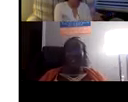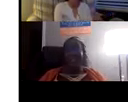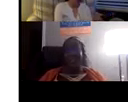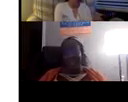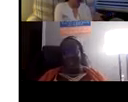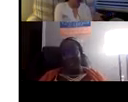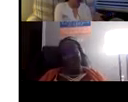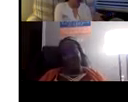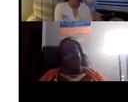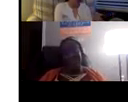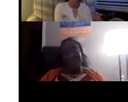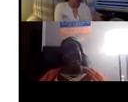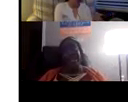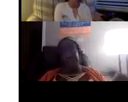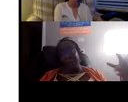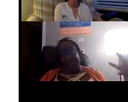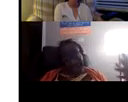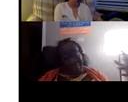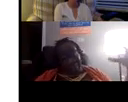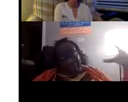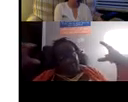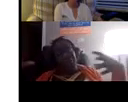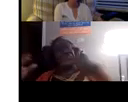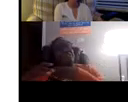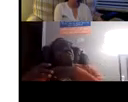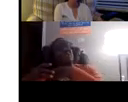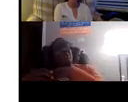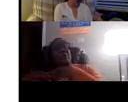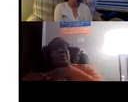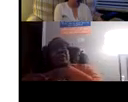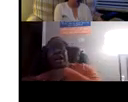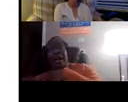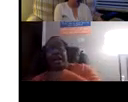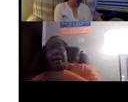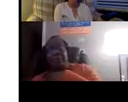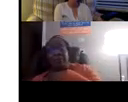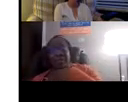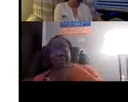one. So I had it commissioned. And so I have that traditional